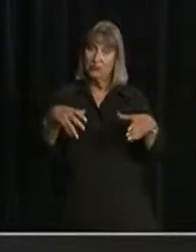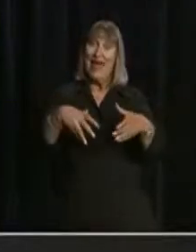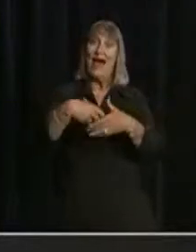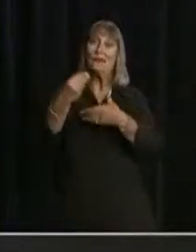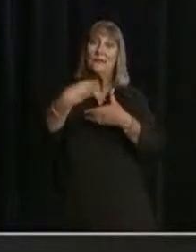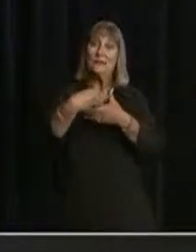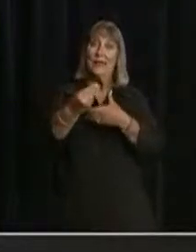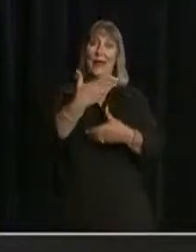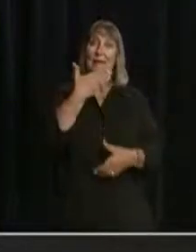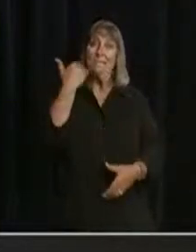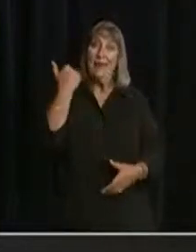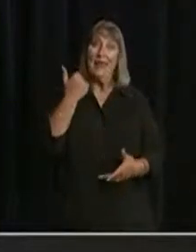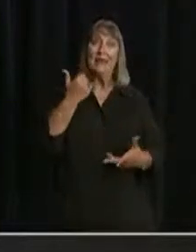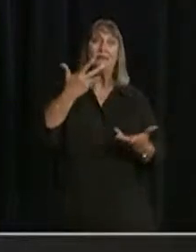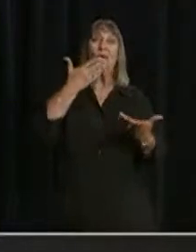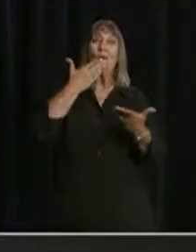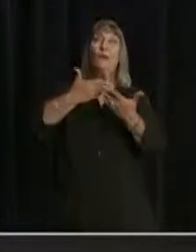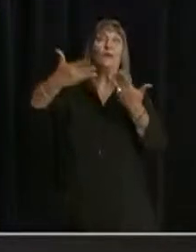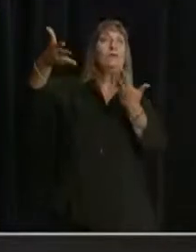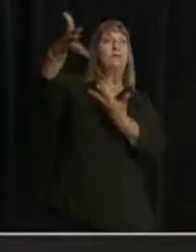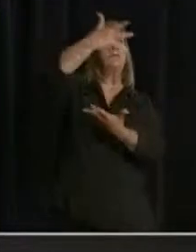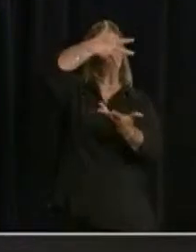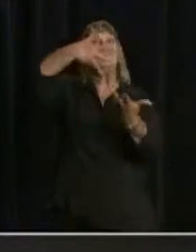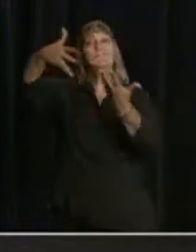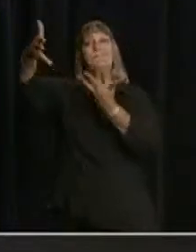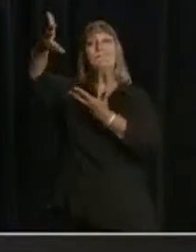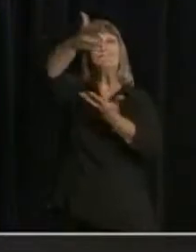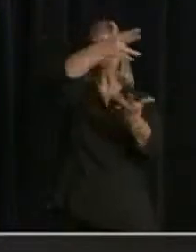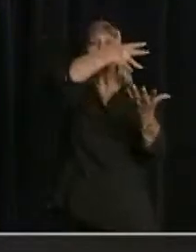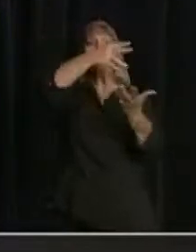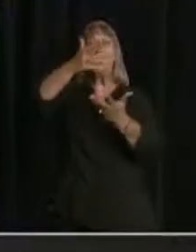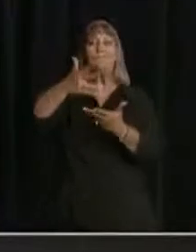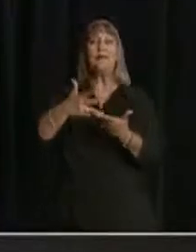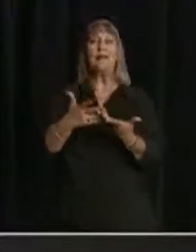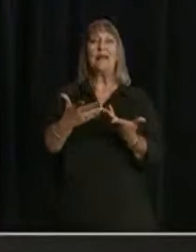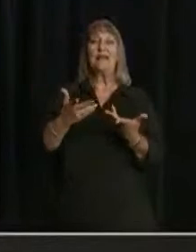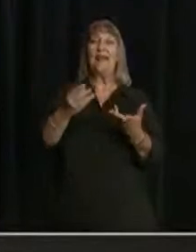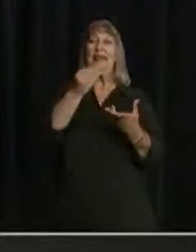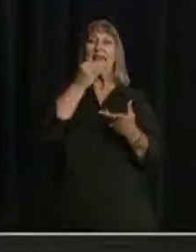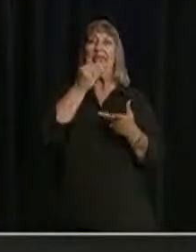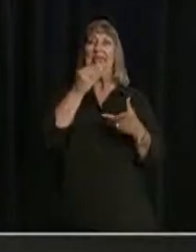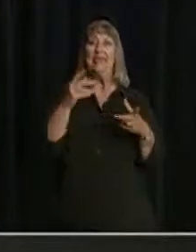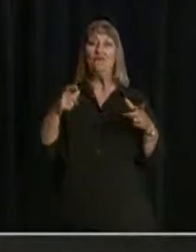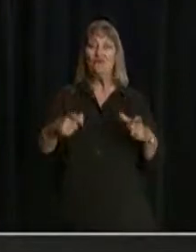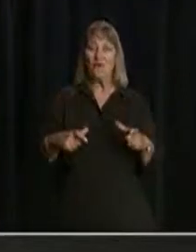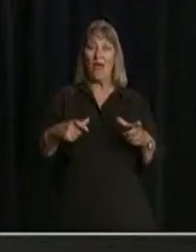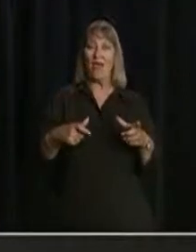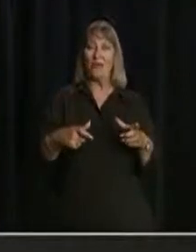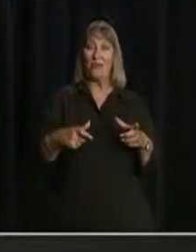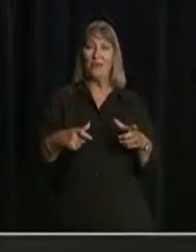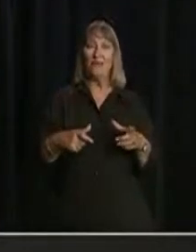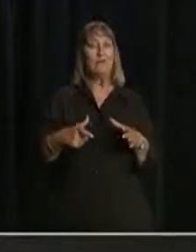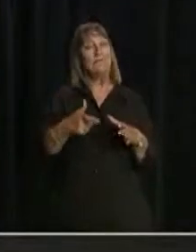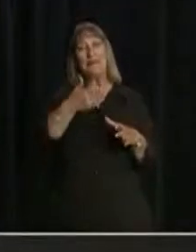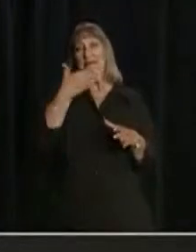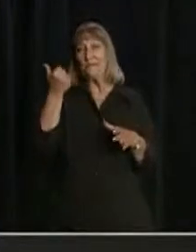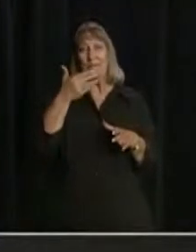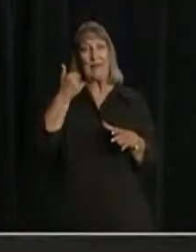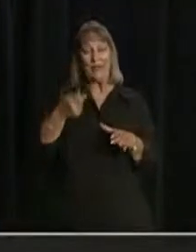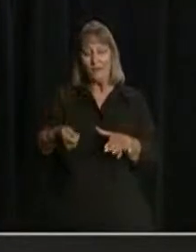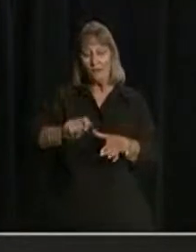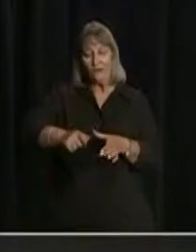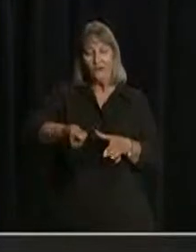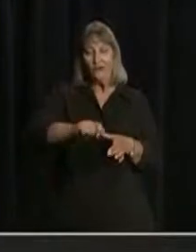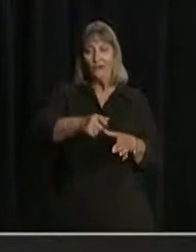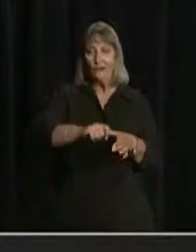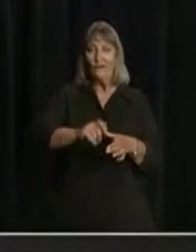outdoors in a well-ventilated area. Instead of family-style meals, using individually portioned and packaged meals and snacks